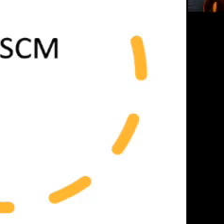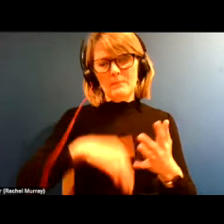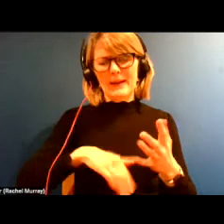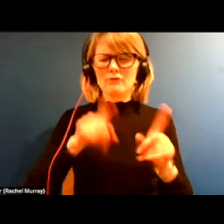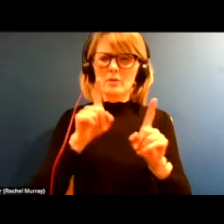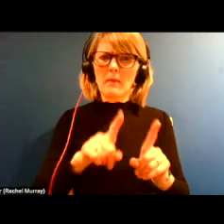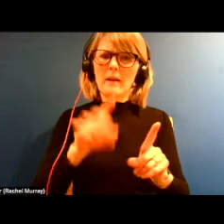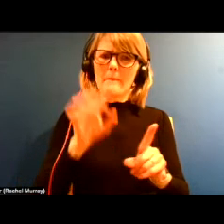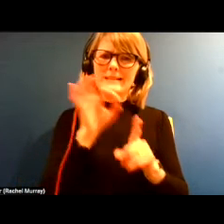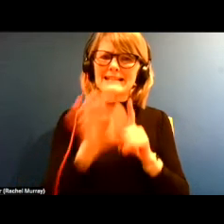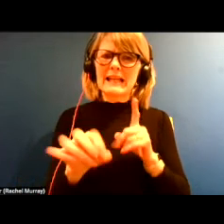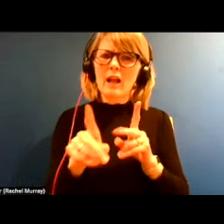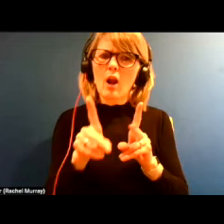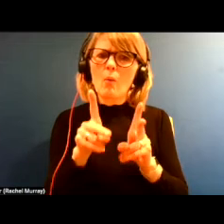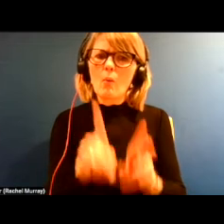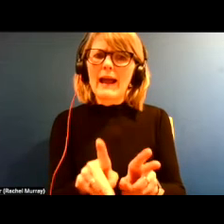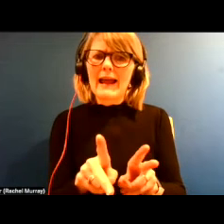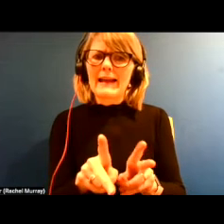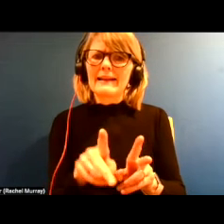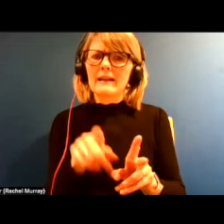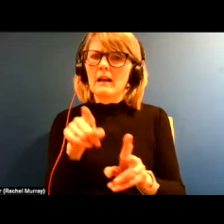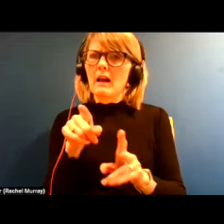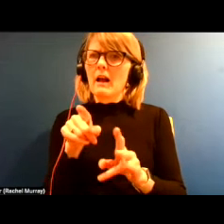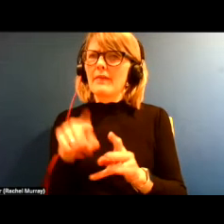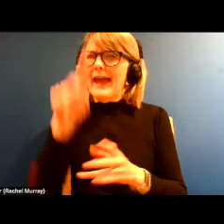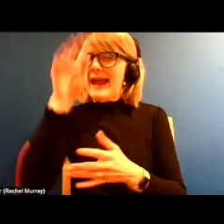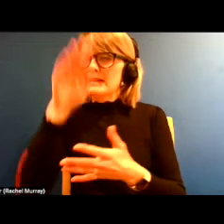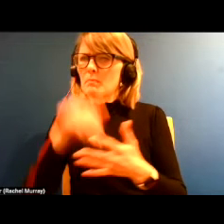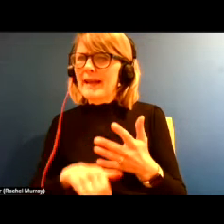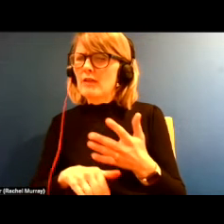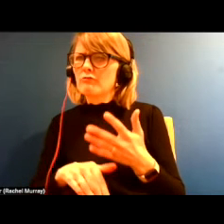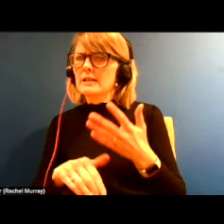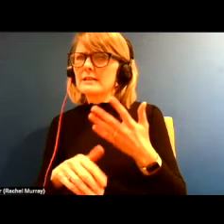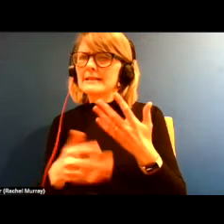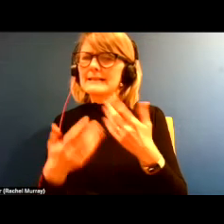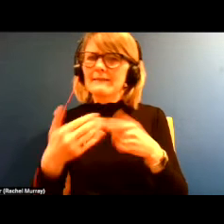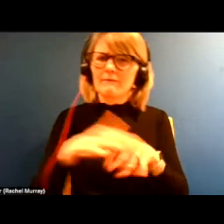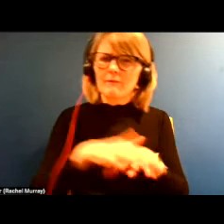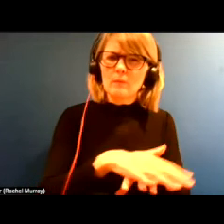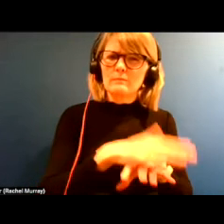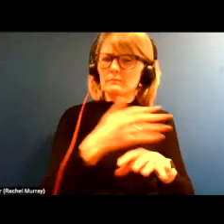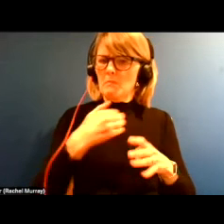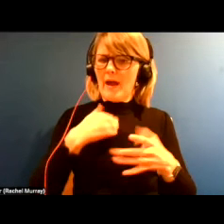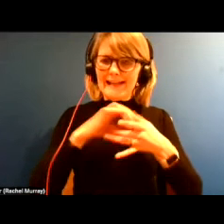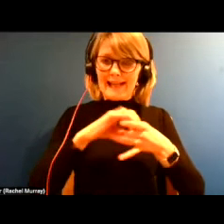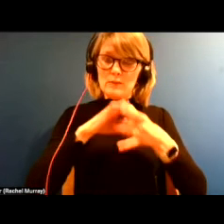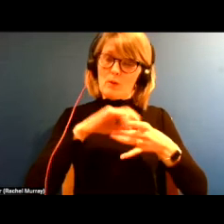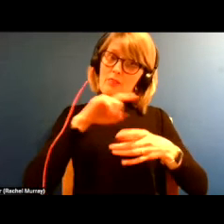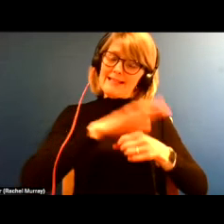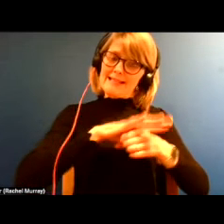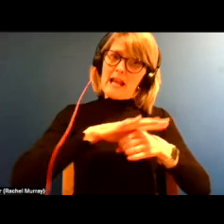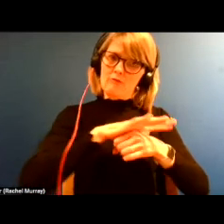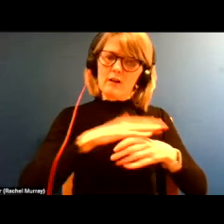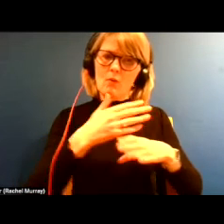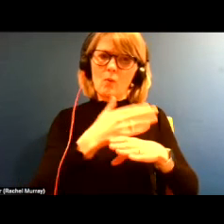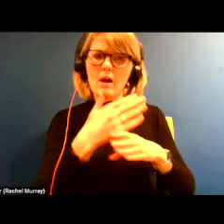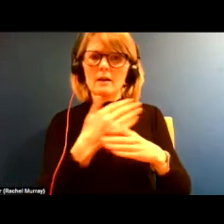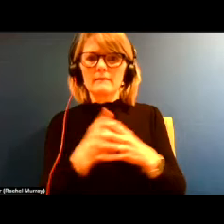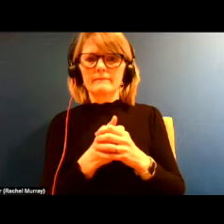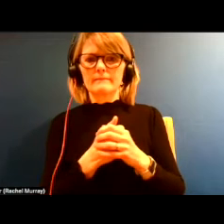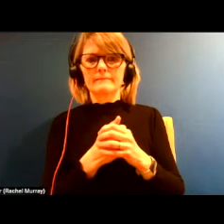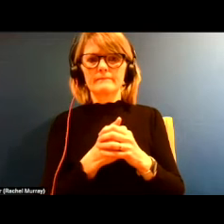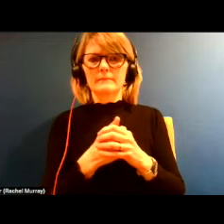in which that experience informs my engagement with this field. As is going to become apparent, I